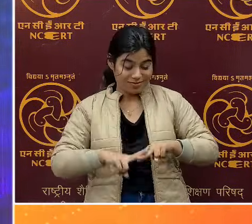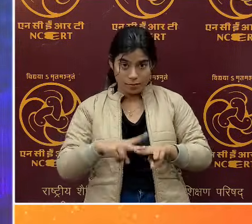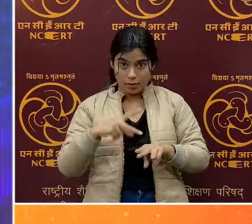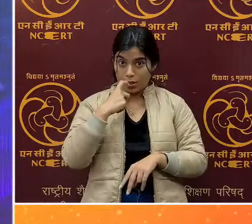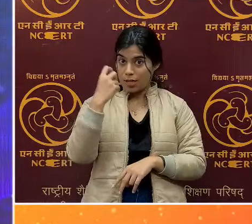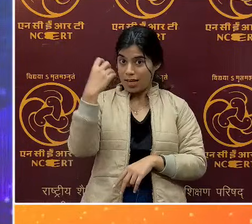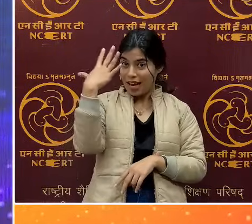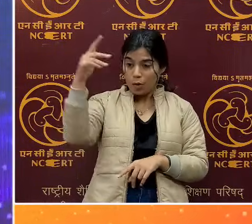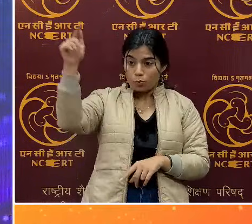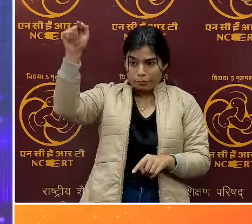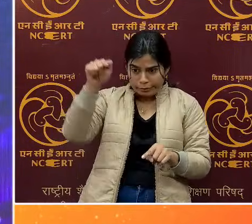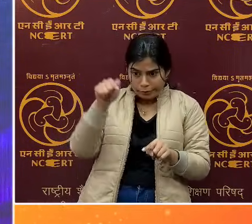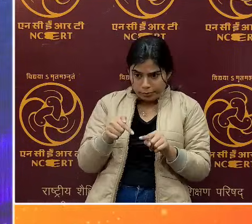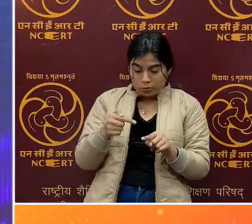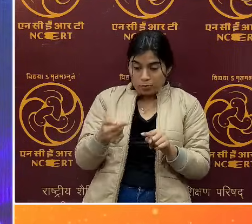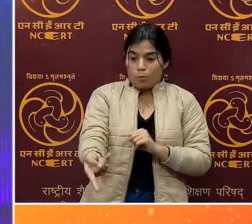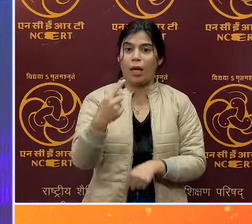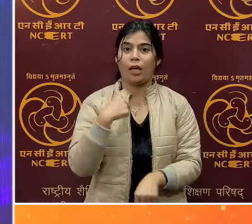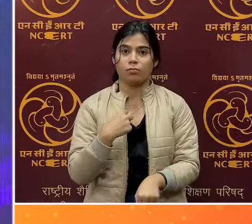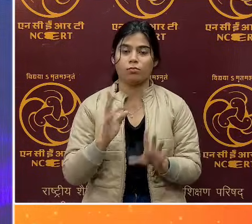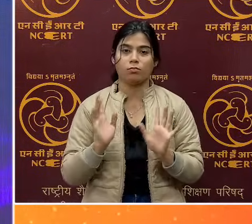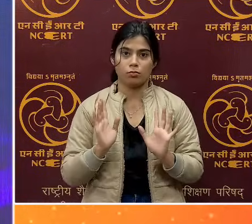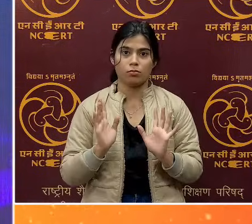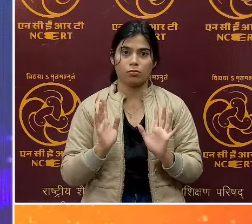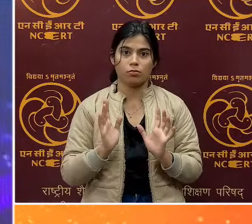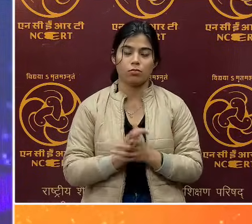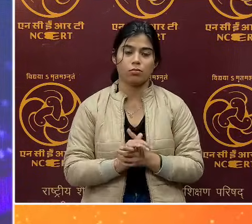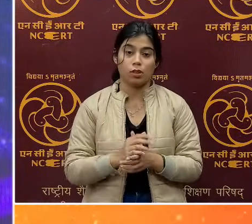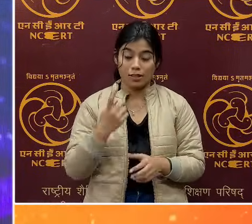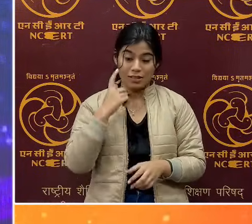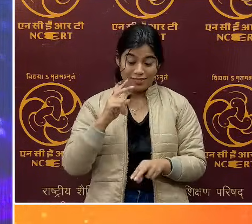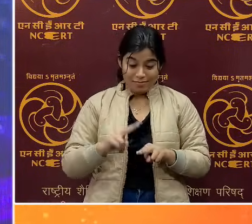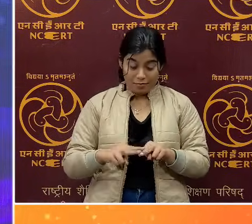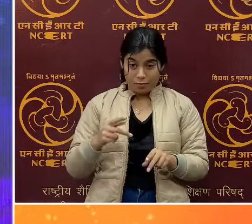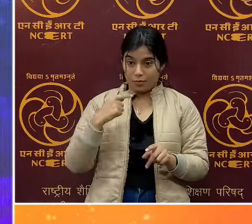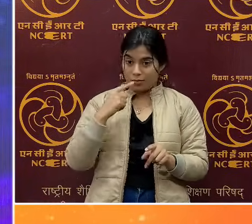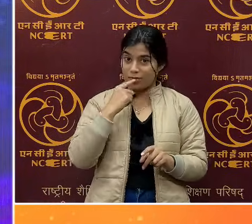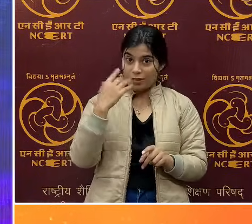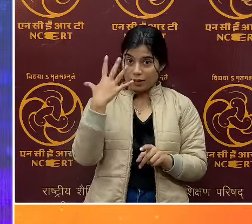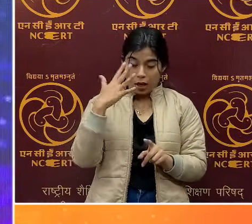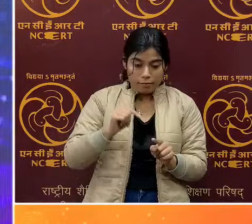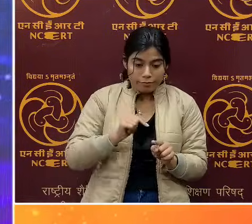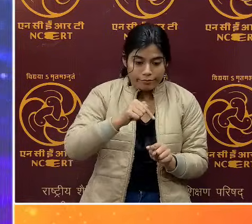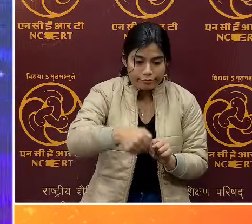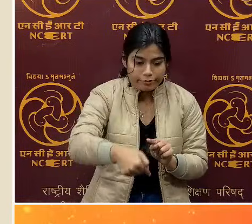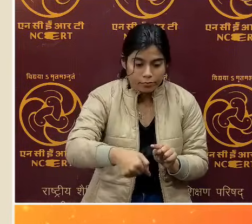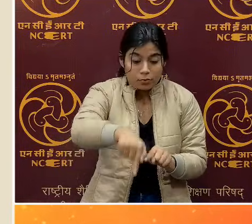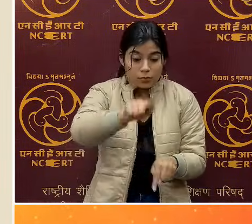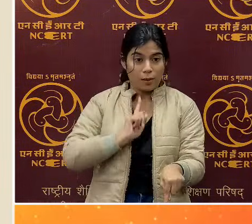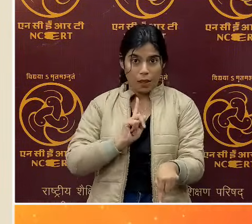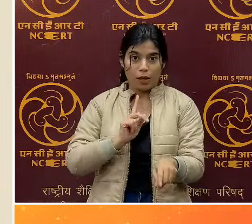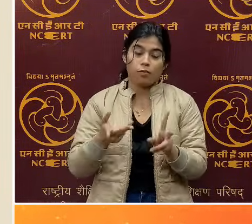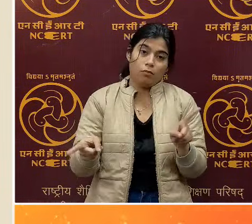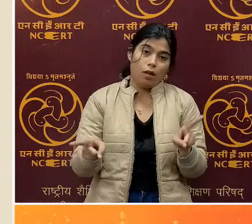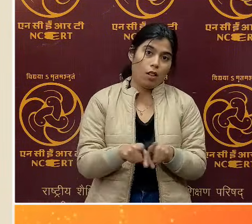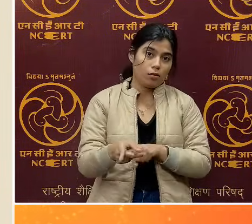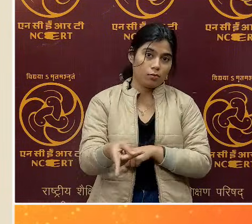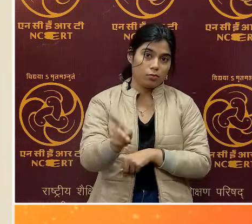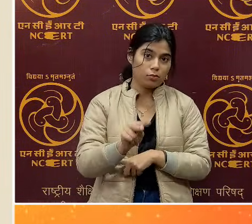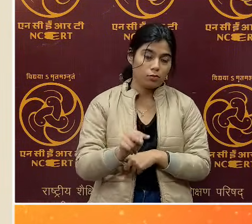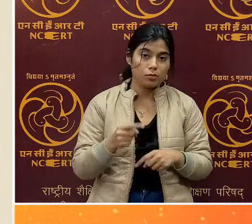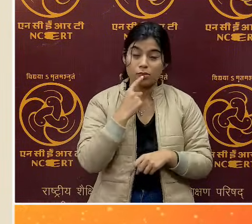bouncing back. Okay, it is hitting the mirror and it is bouncing back. Now in the picture, if you can see in the